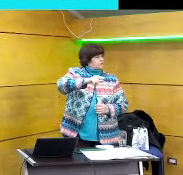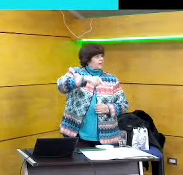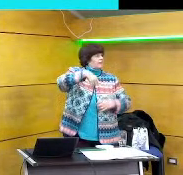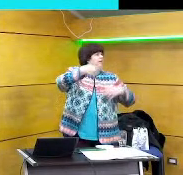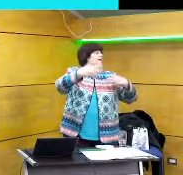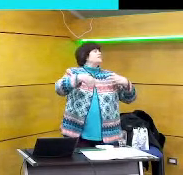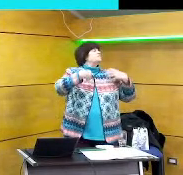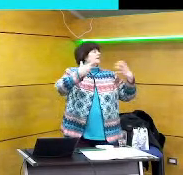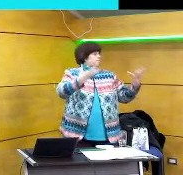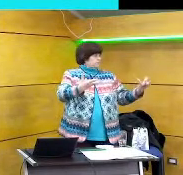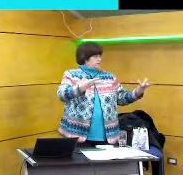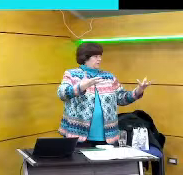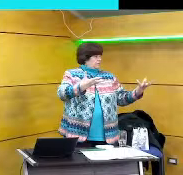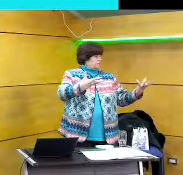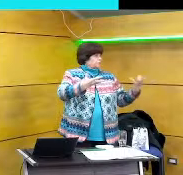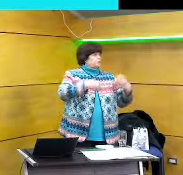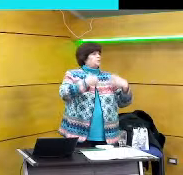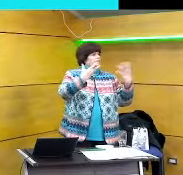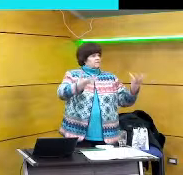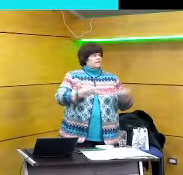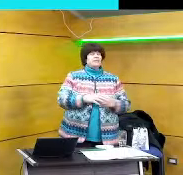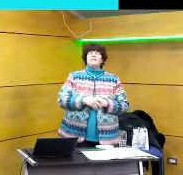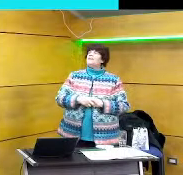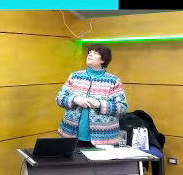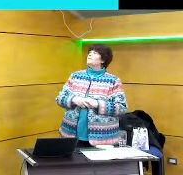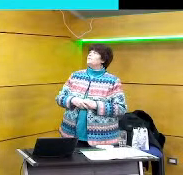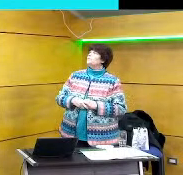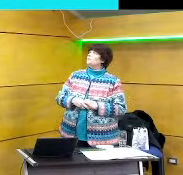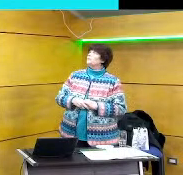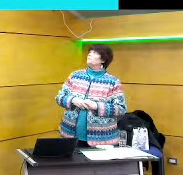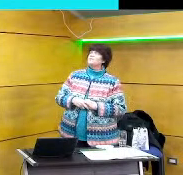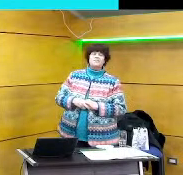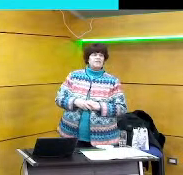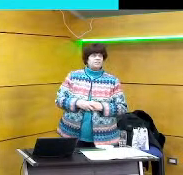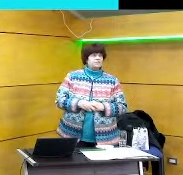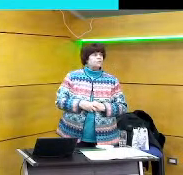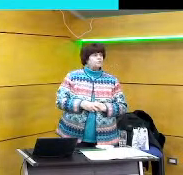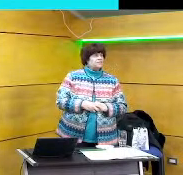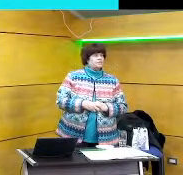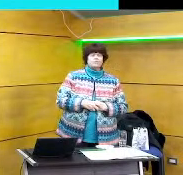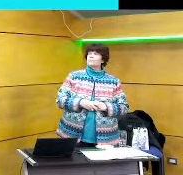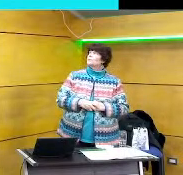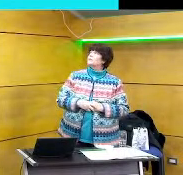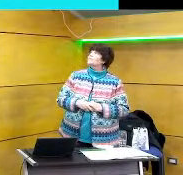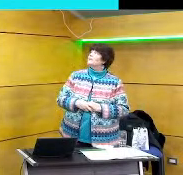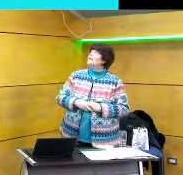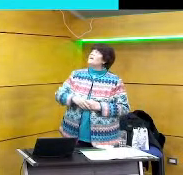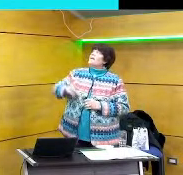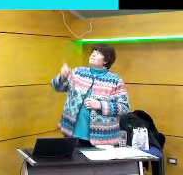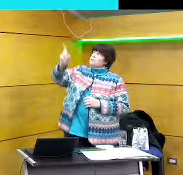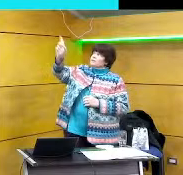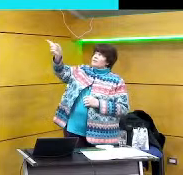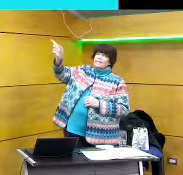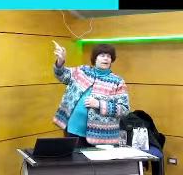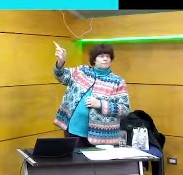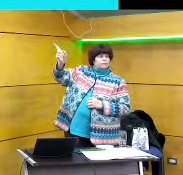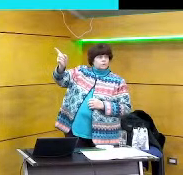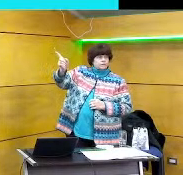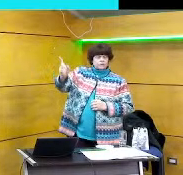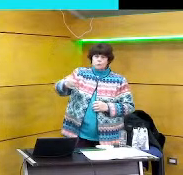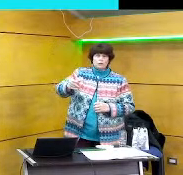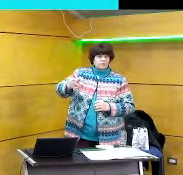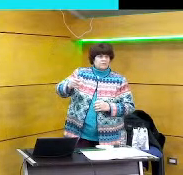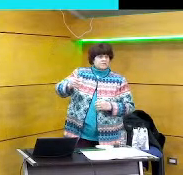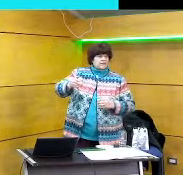winners and examples of, so you can hear them doing their presentations or see their stories. If you click on